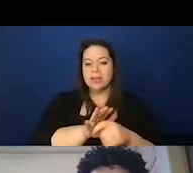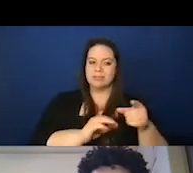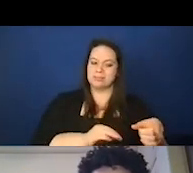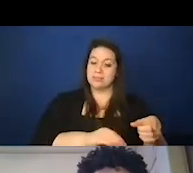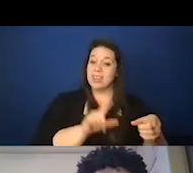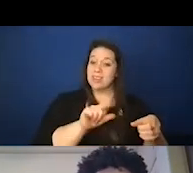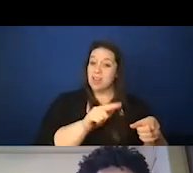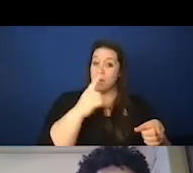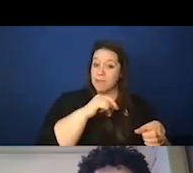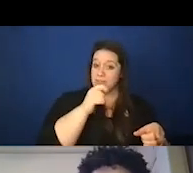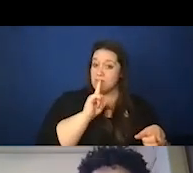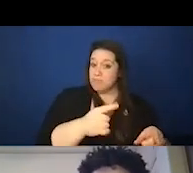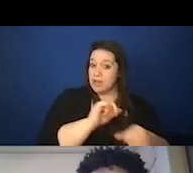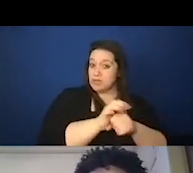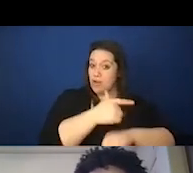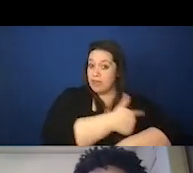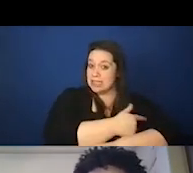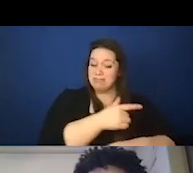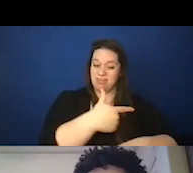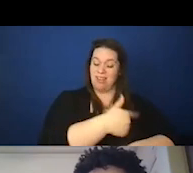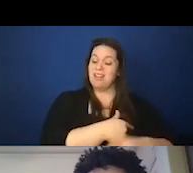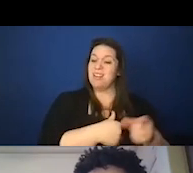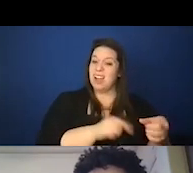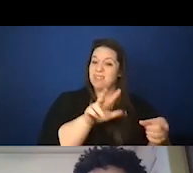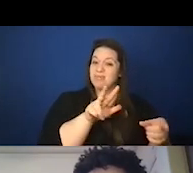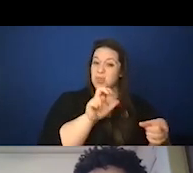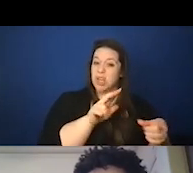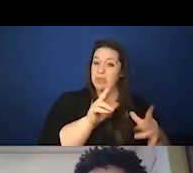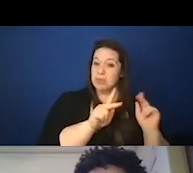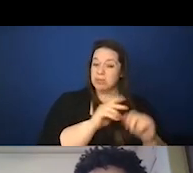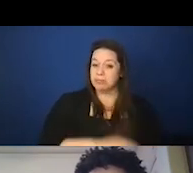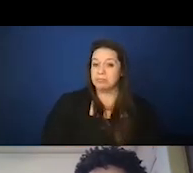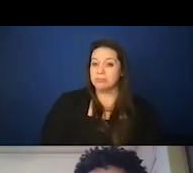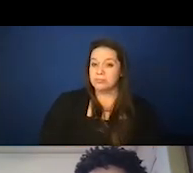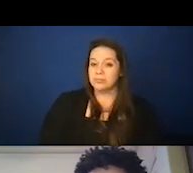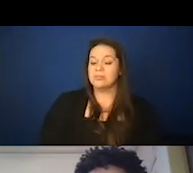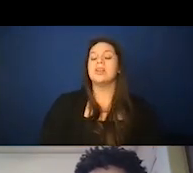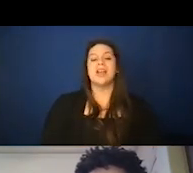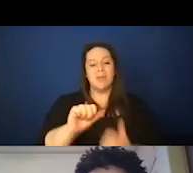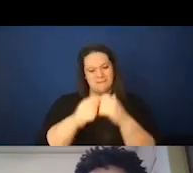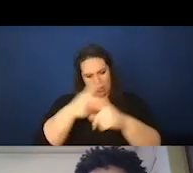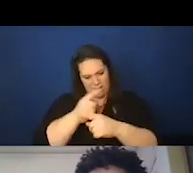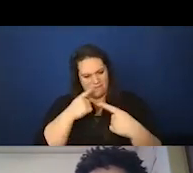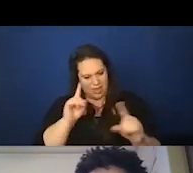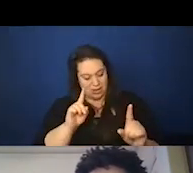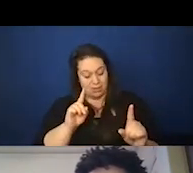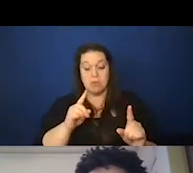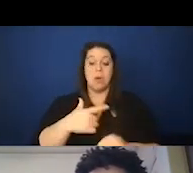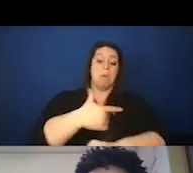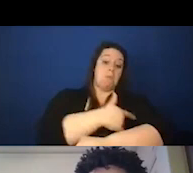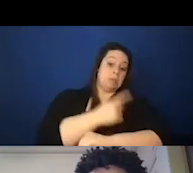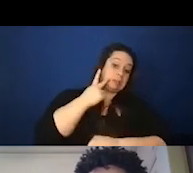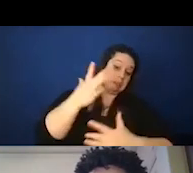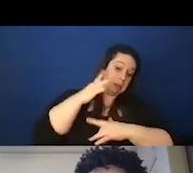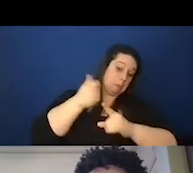And so that's how we, in statistics, we say that's how we determine if a drug is effective. You give the drug, then you see if the disease happens, then